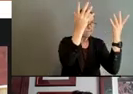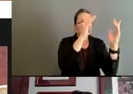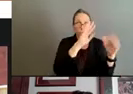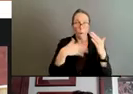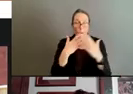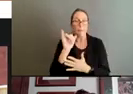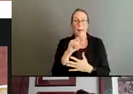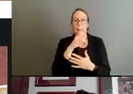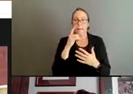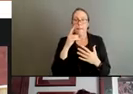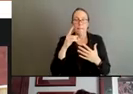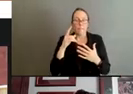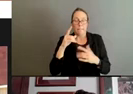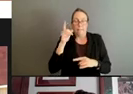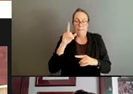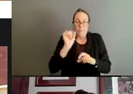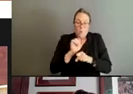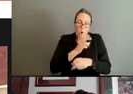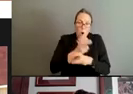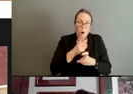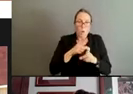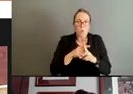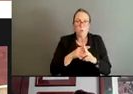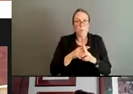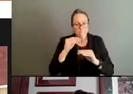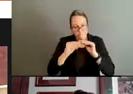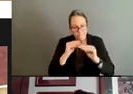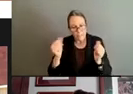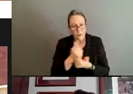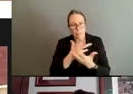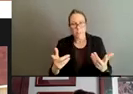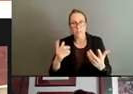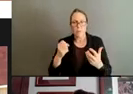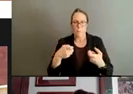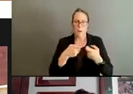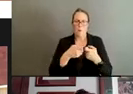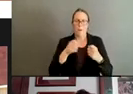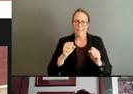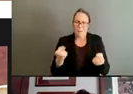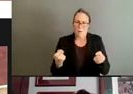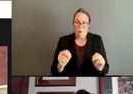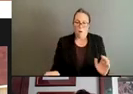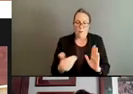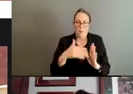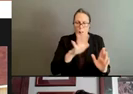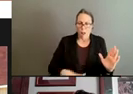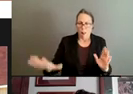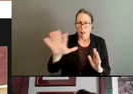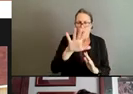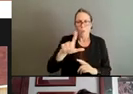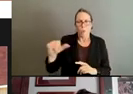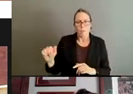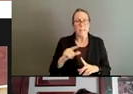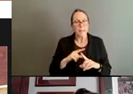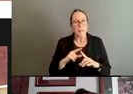working every day to be able to fix the damage and to be able to get power restored throughout Louisiana. But what I have